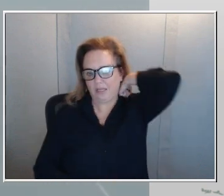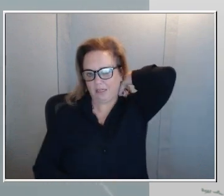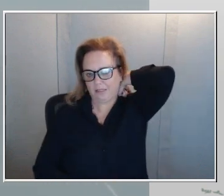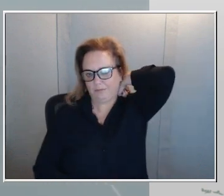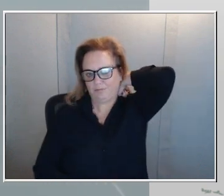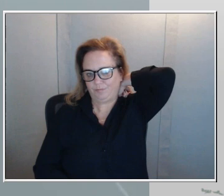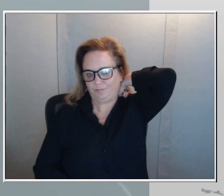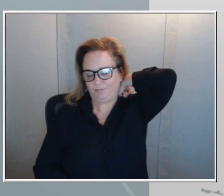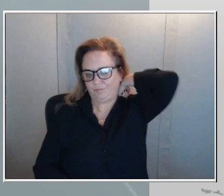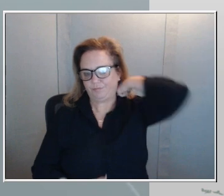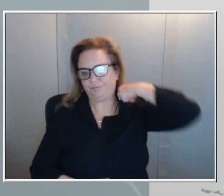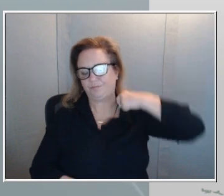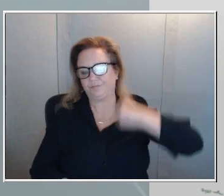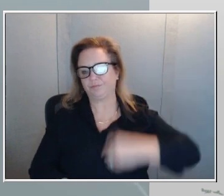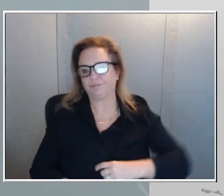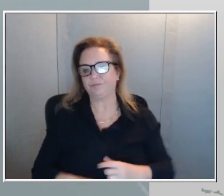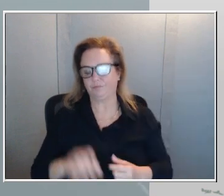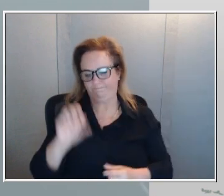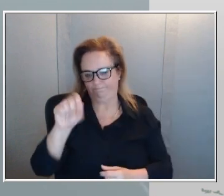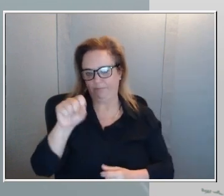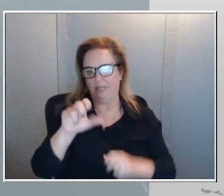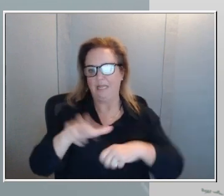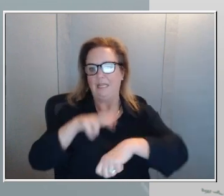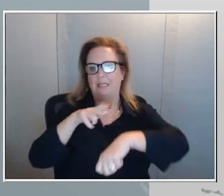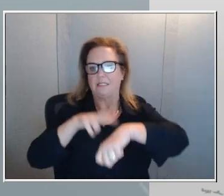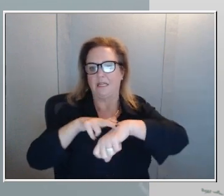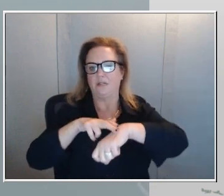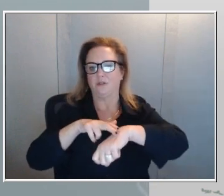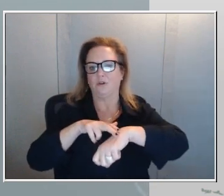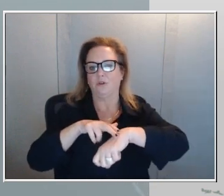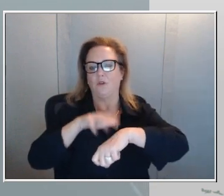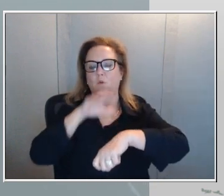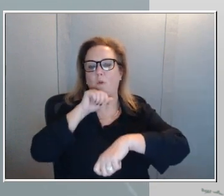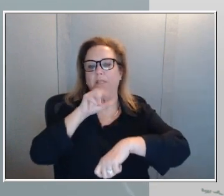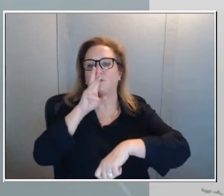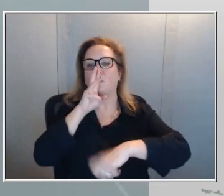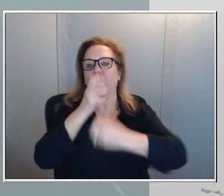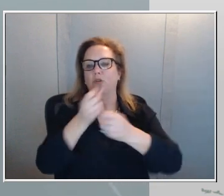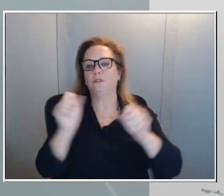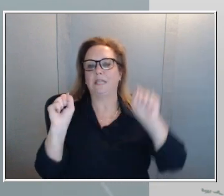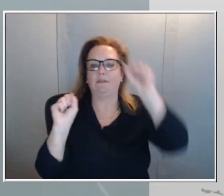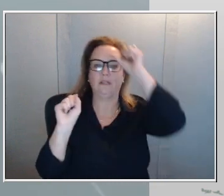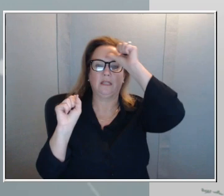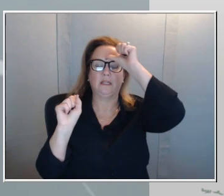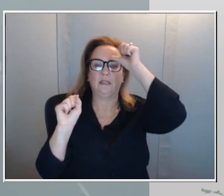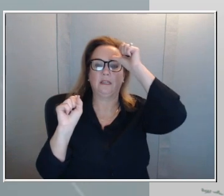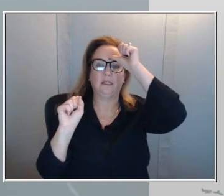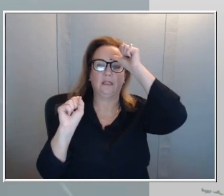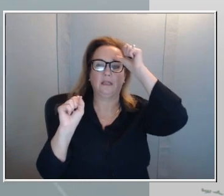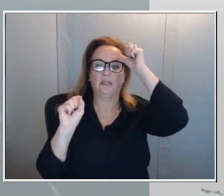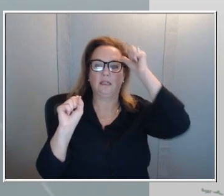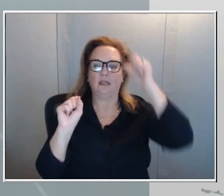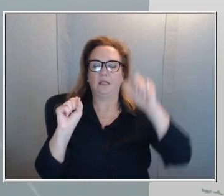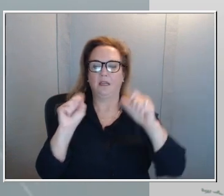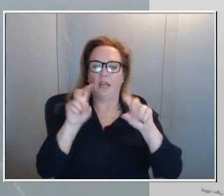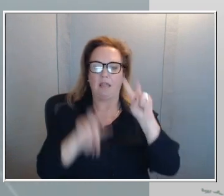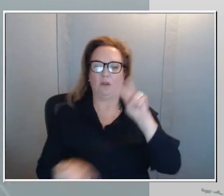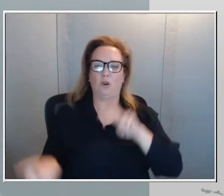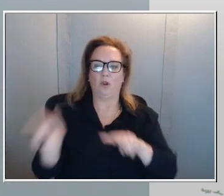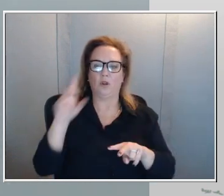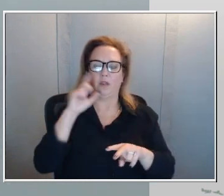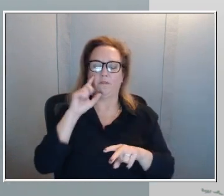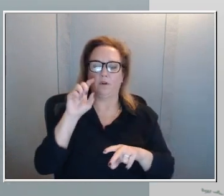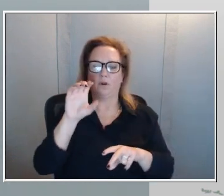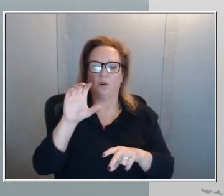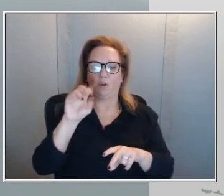So this is the National Wastewater Safety Surveillance, and they are looking for